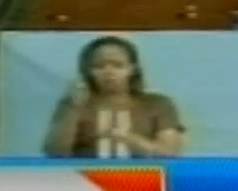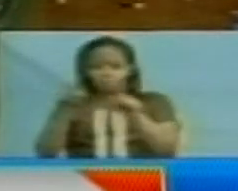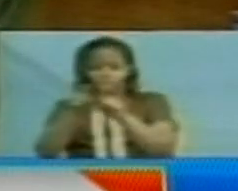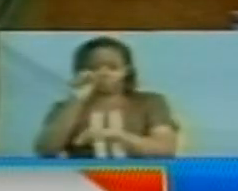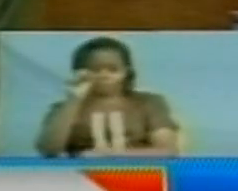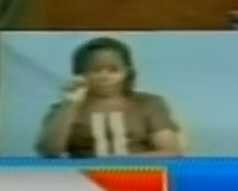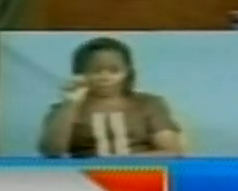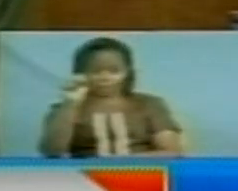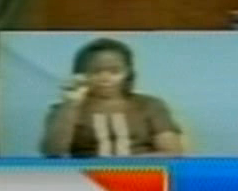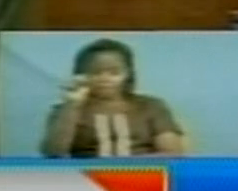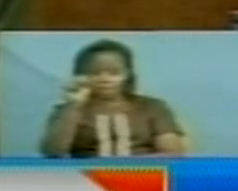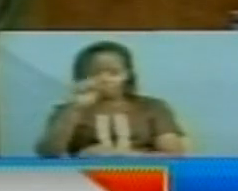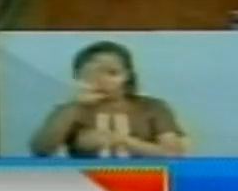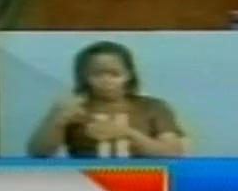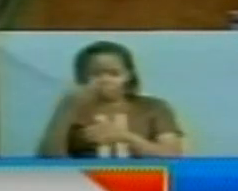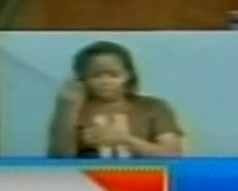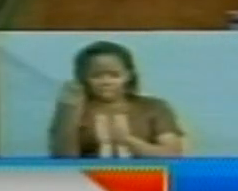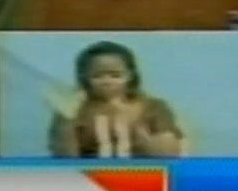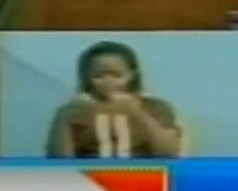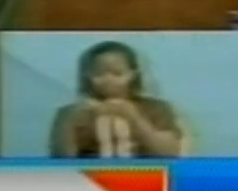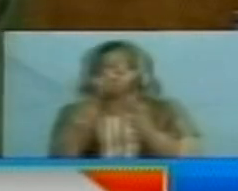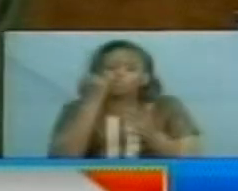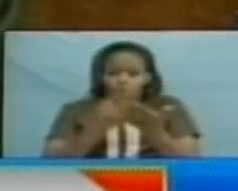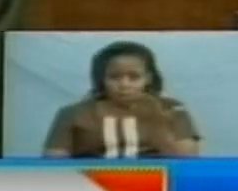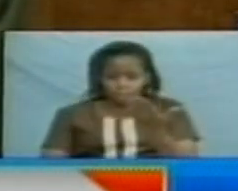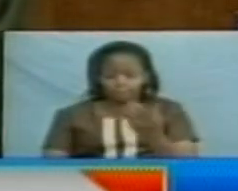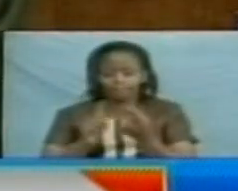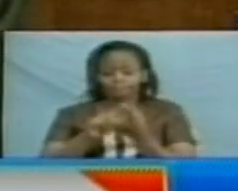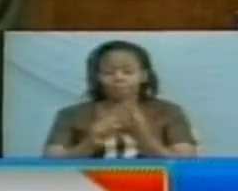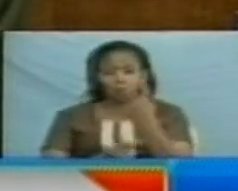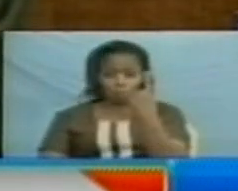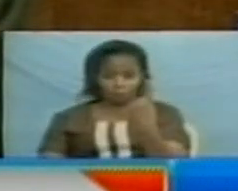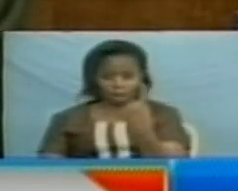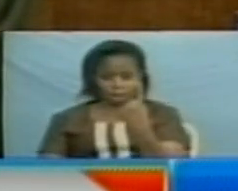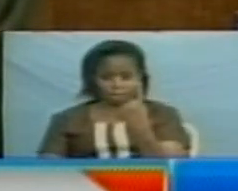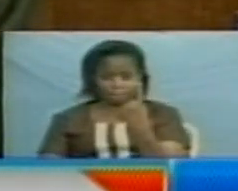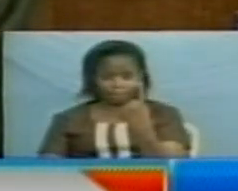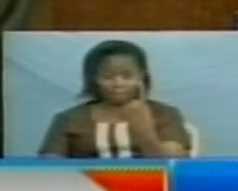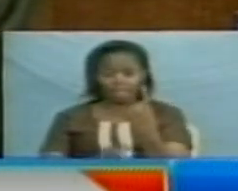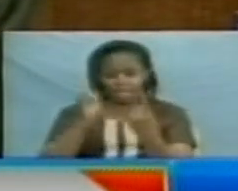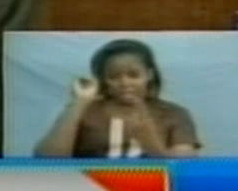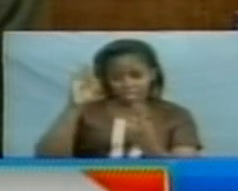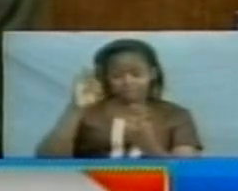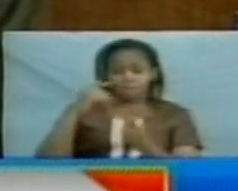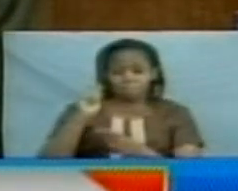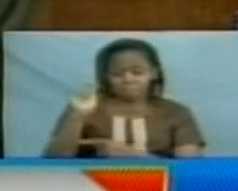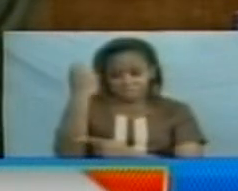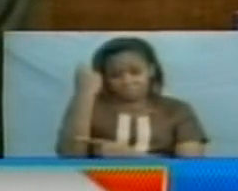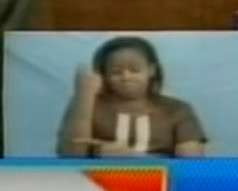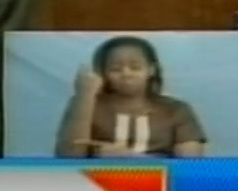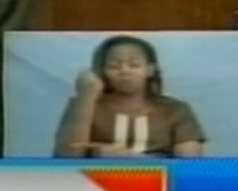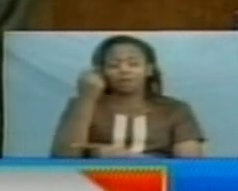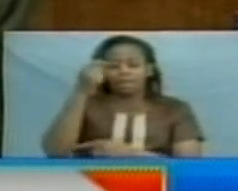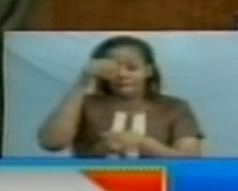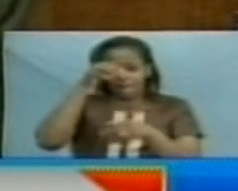as consolidated. The following is the unanimous decision of the election